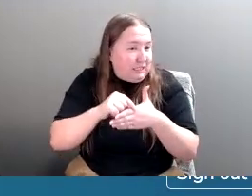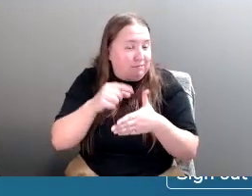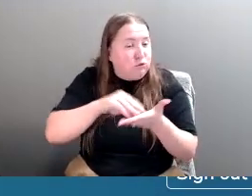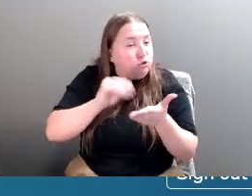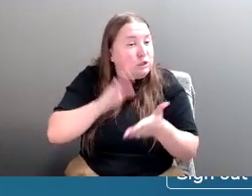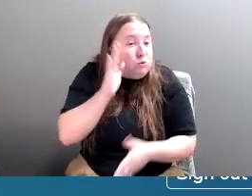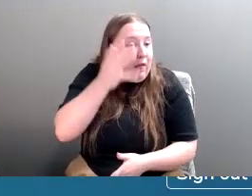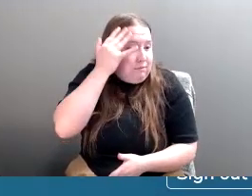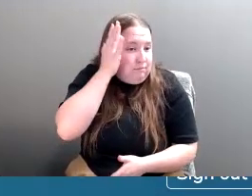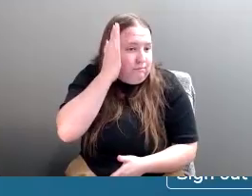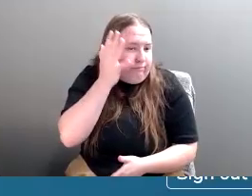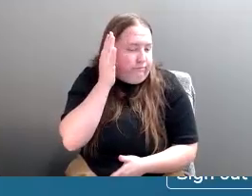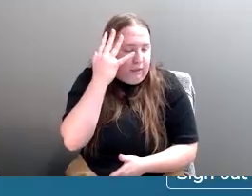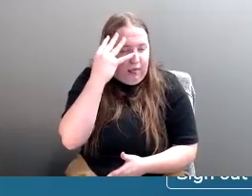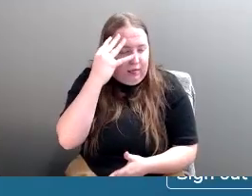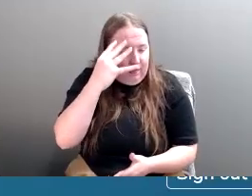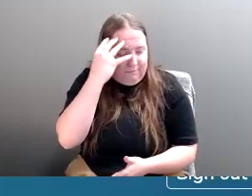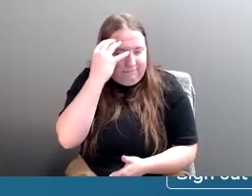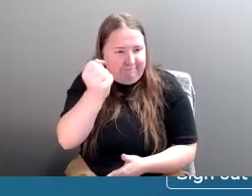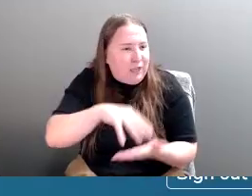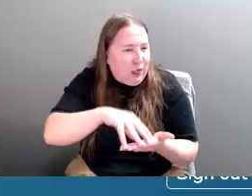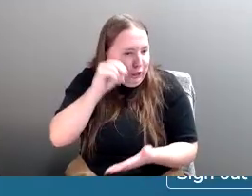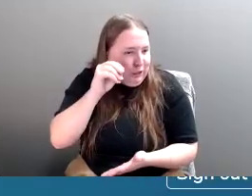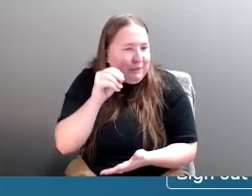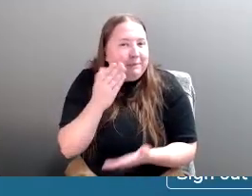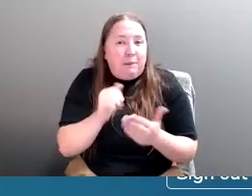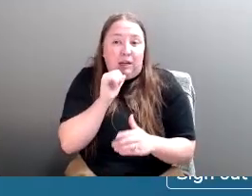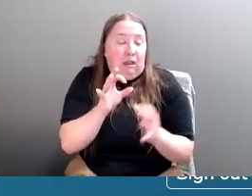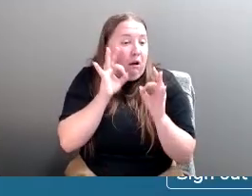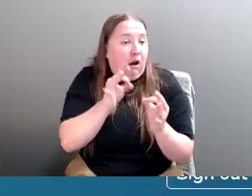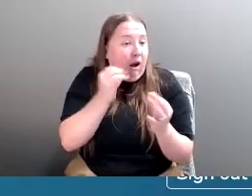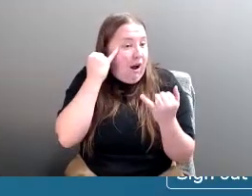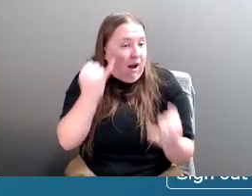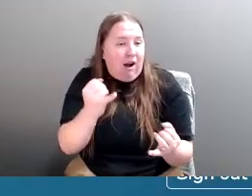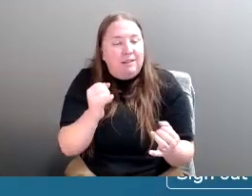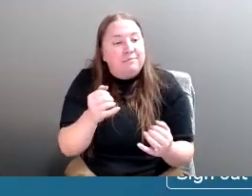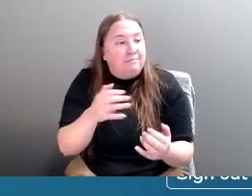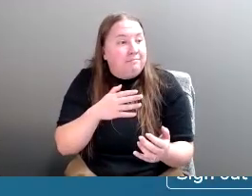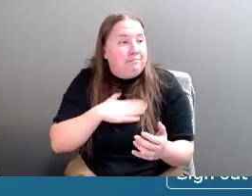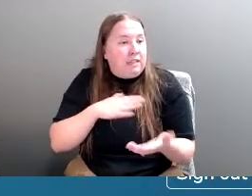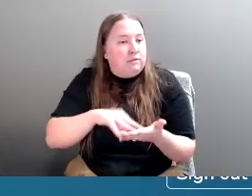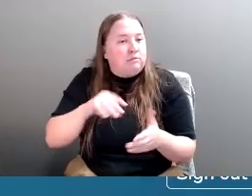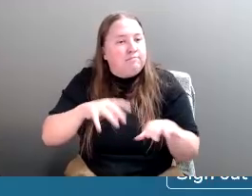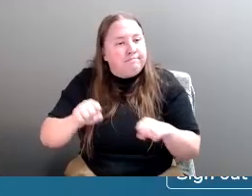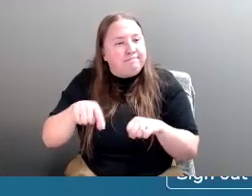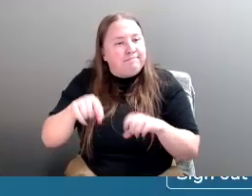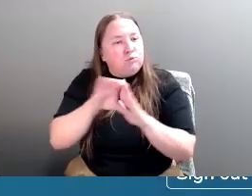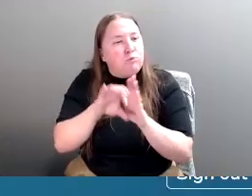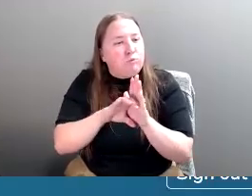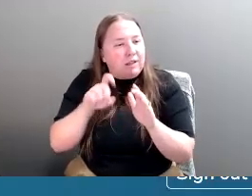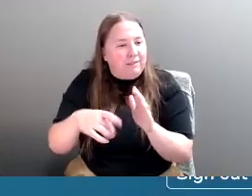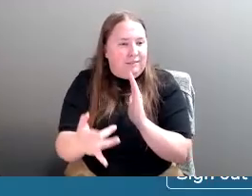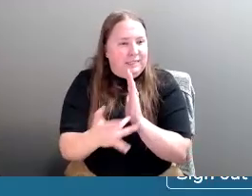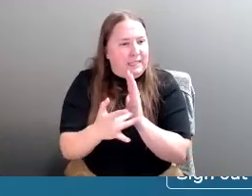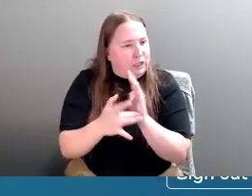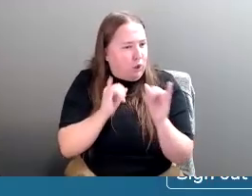May not be the ultimate, you know, idea, because ultimately for my students taking this course, they have to do a technical interview